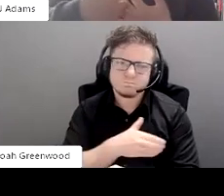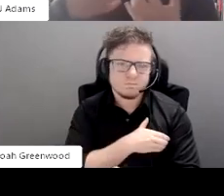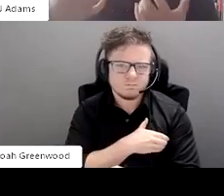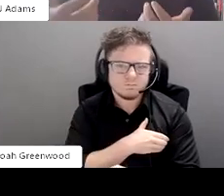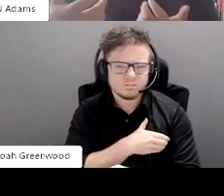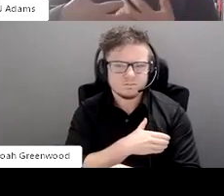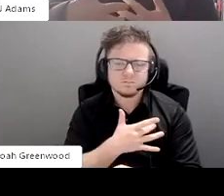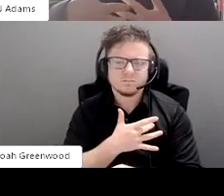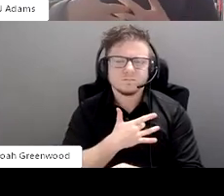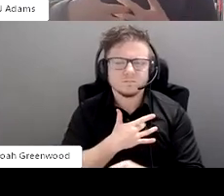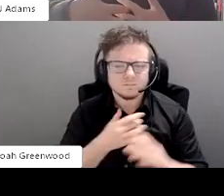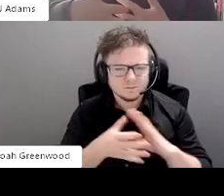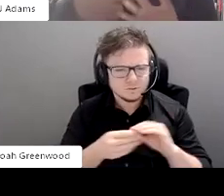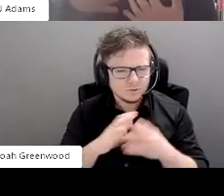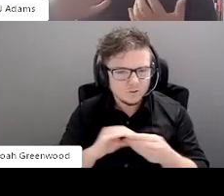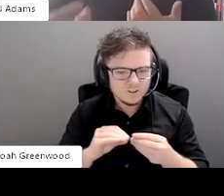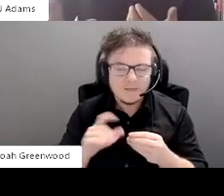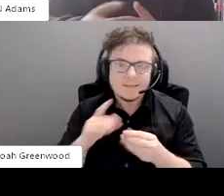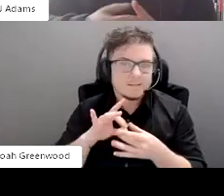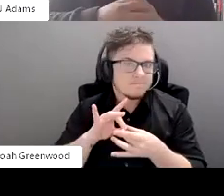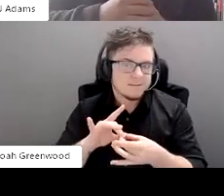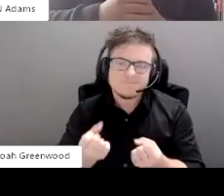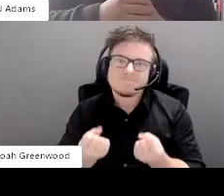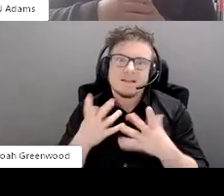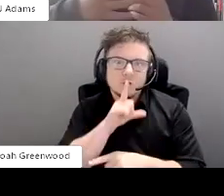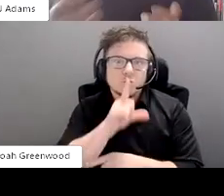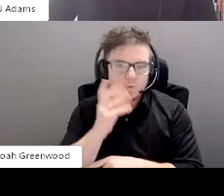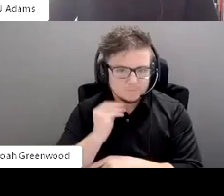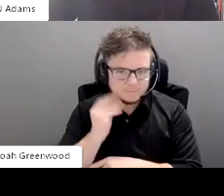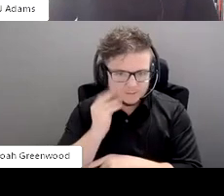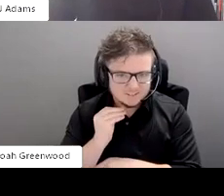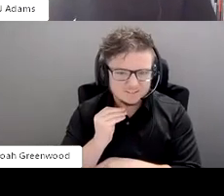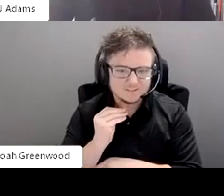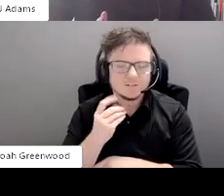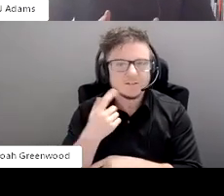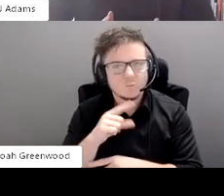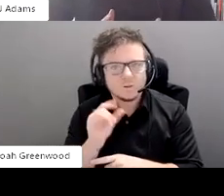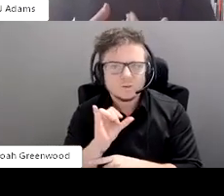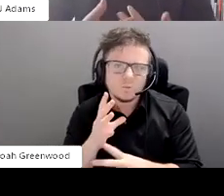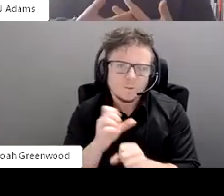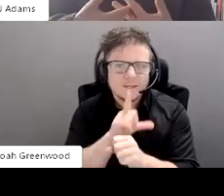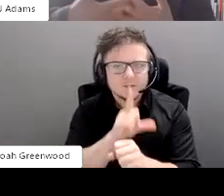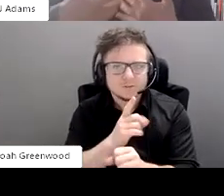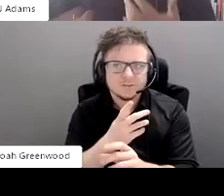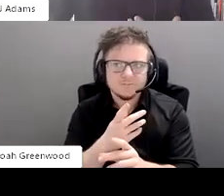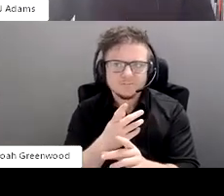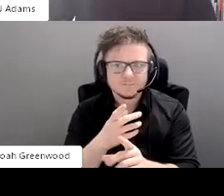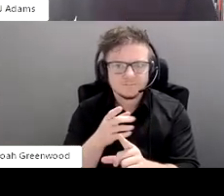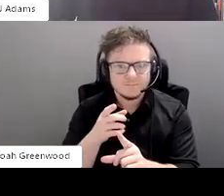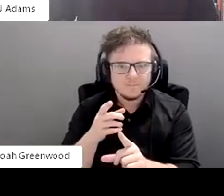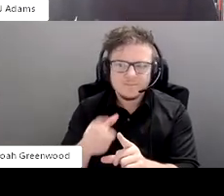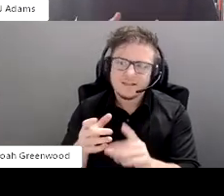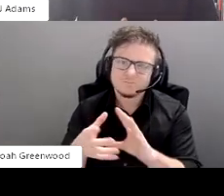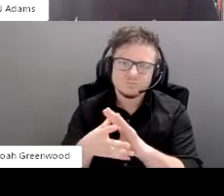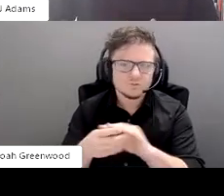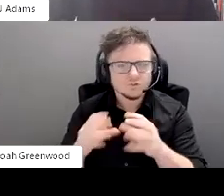it's based on many true experiences, we also wanted to make sure that we had the storytelling